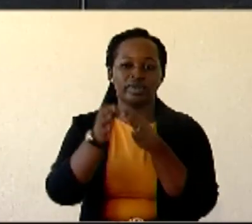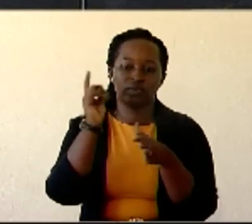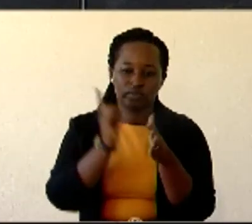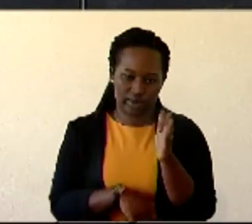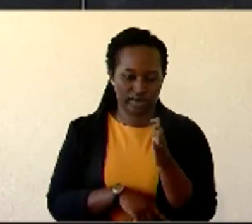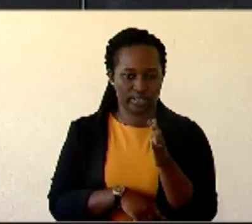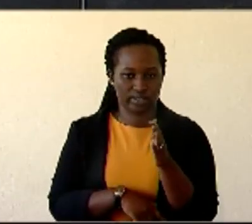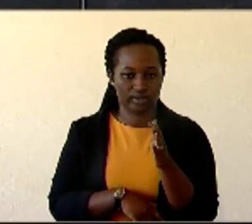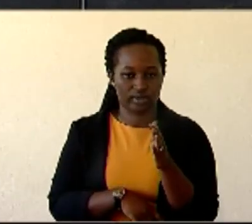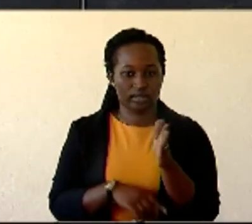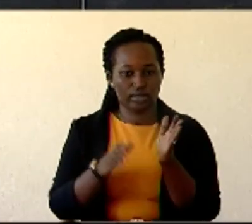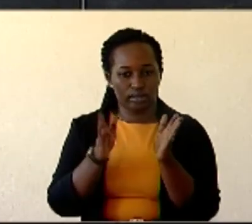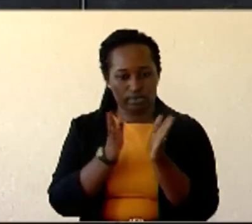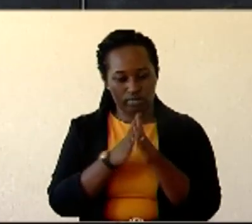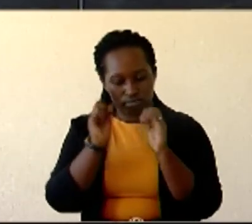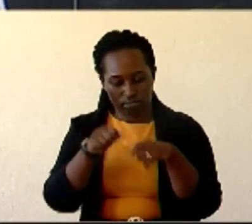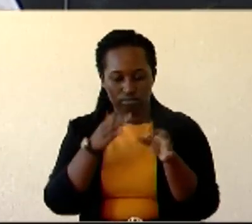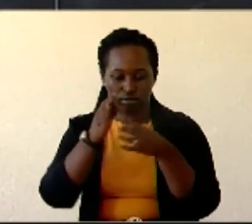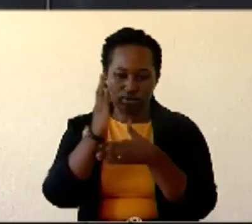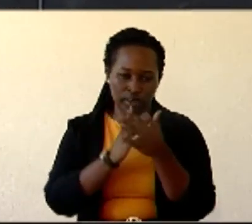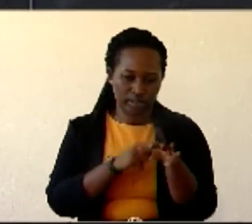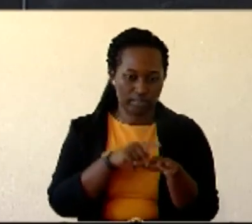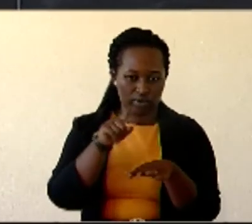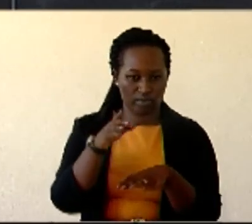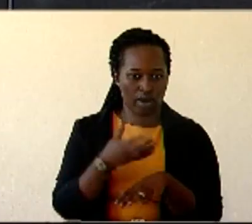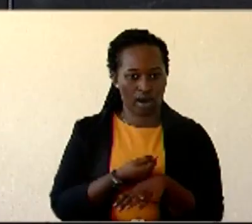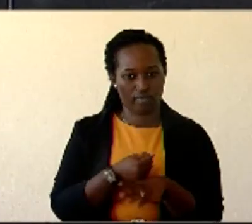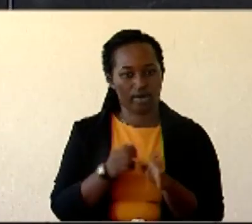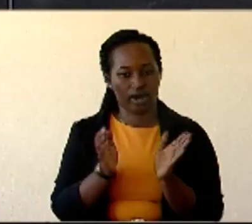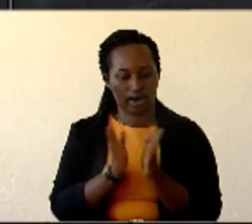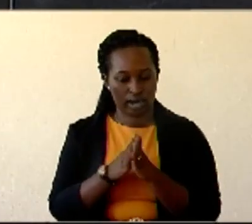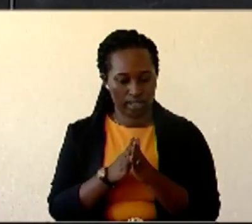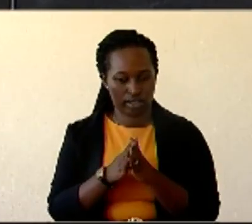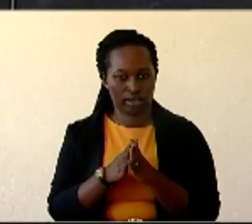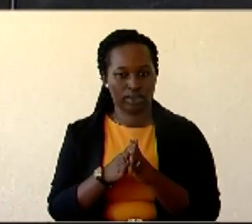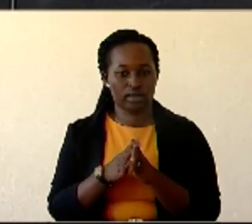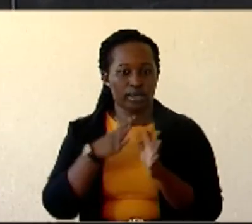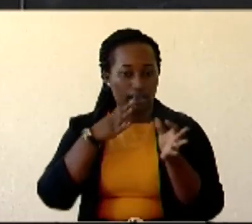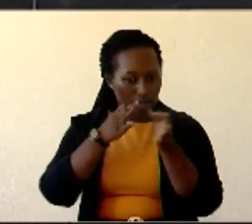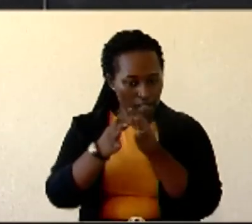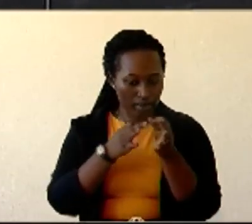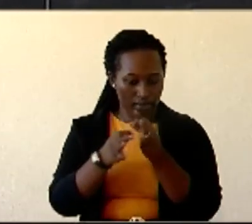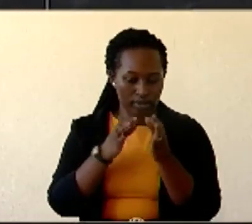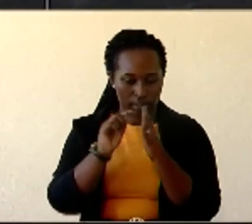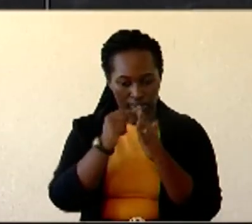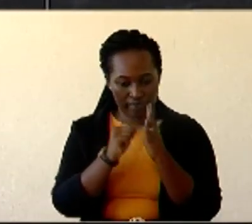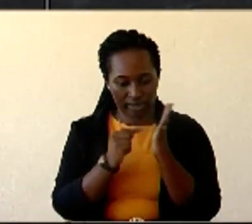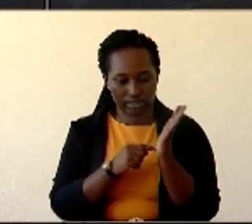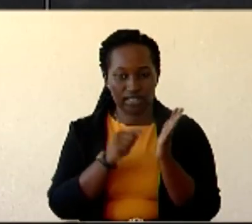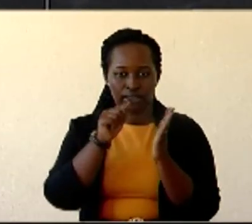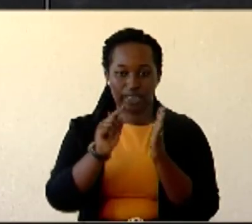means, how you can even illustrate it on the supply curve, and explaining the factors